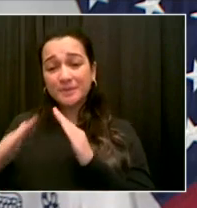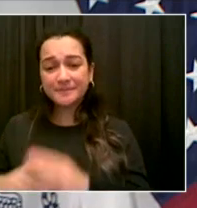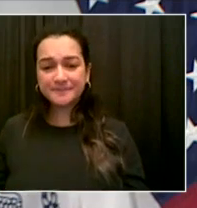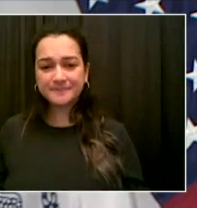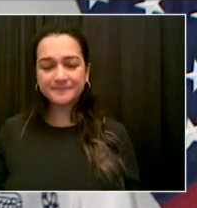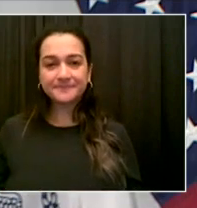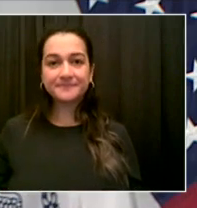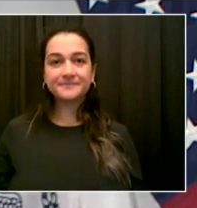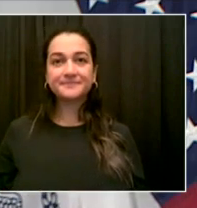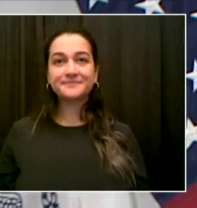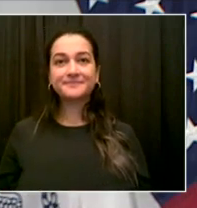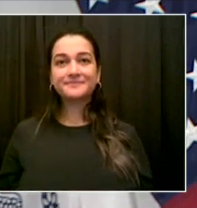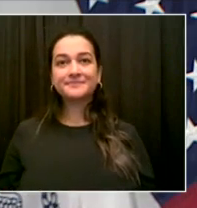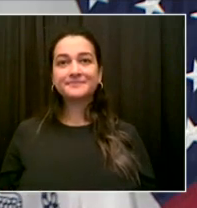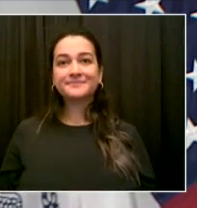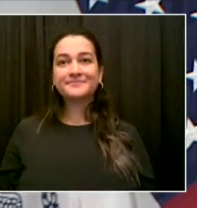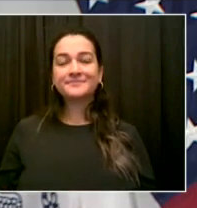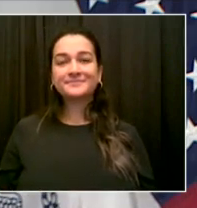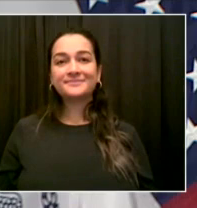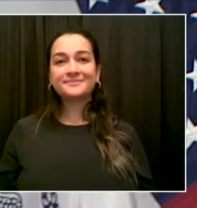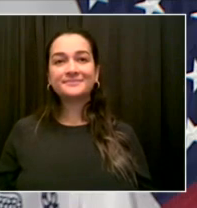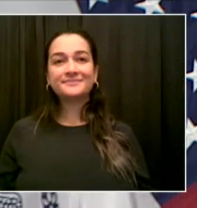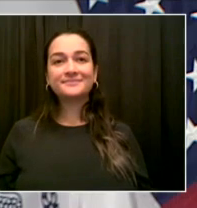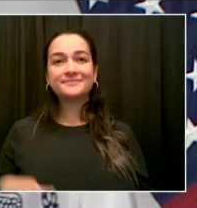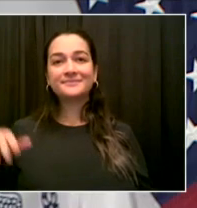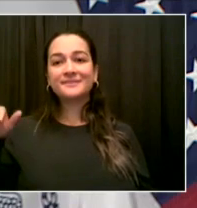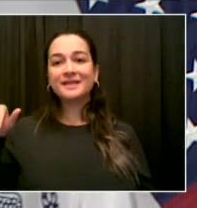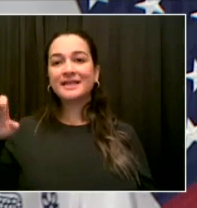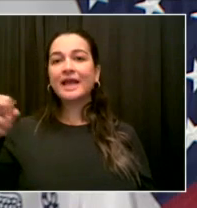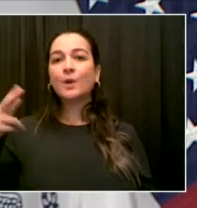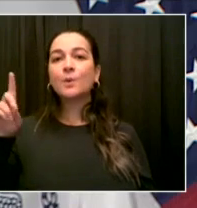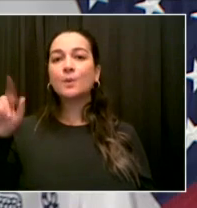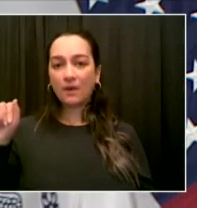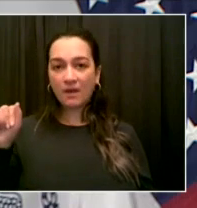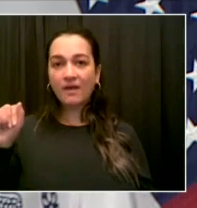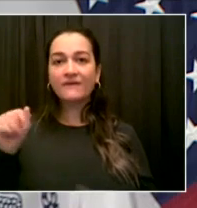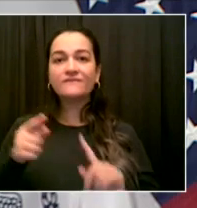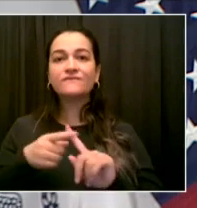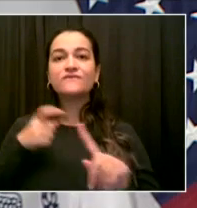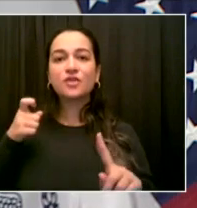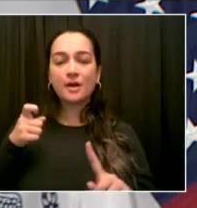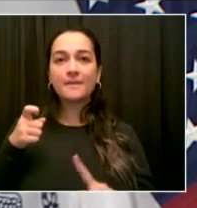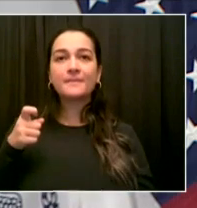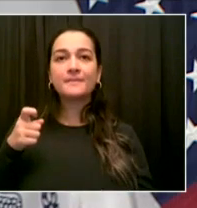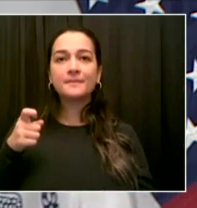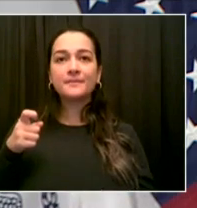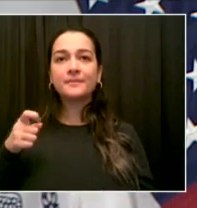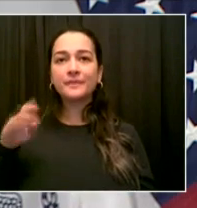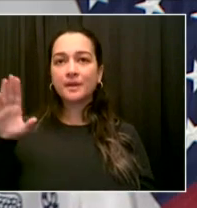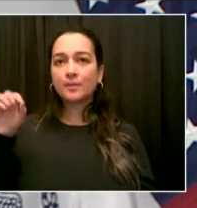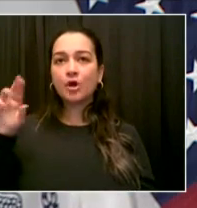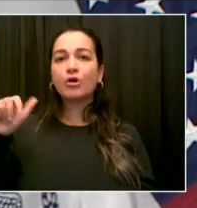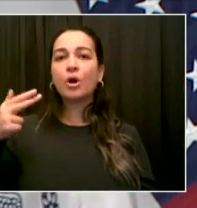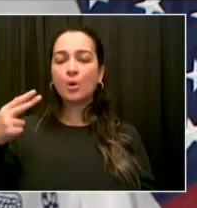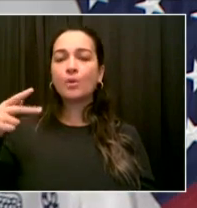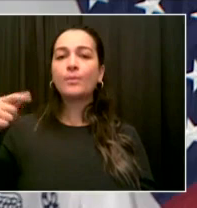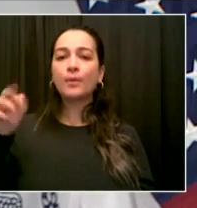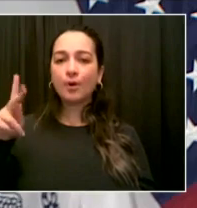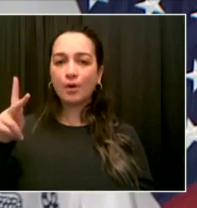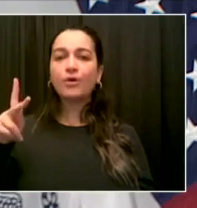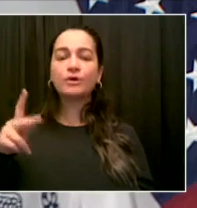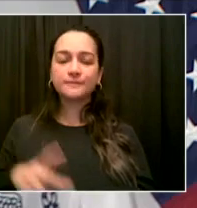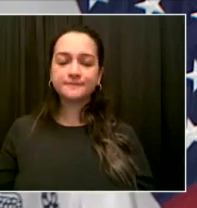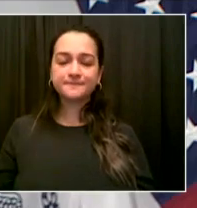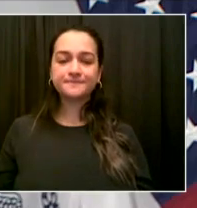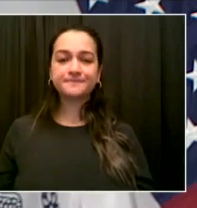Good morning, Mr. Mayor. How are you? I'm doing well. How are you today? Good, great. It's such great, exciting, and happy news that everything's